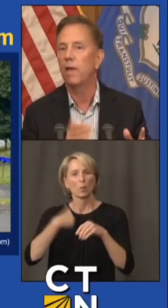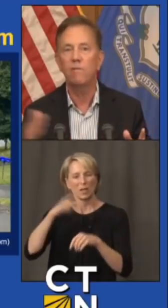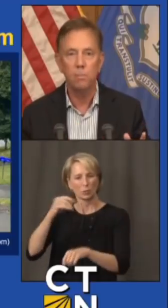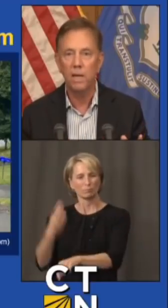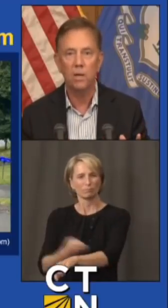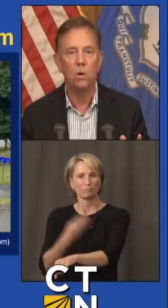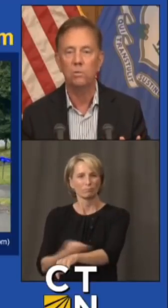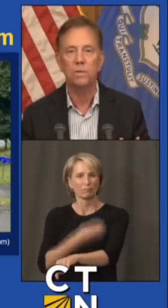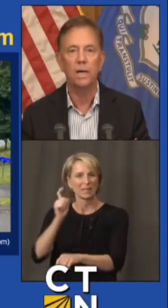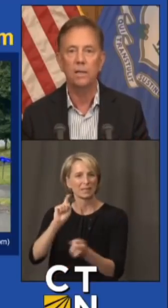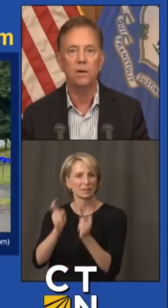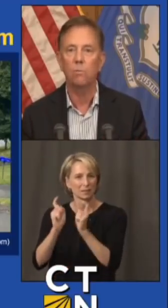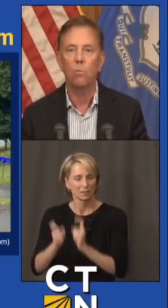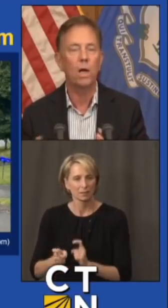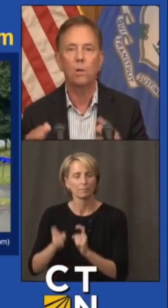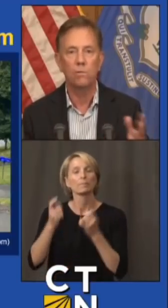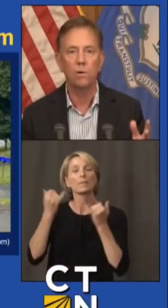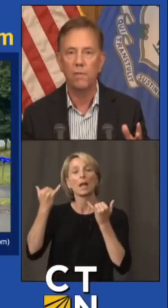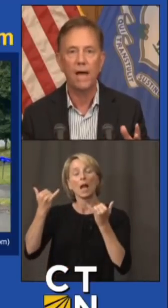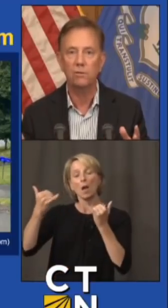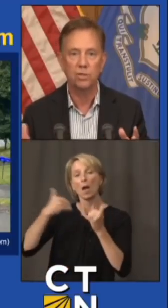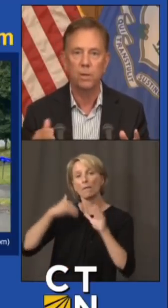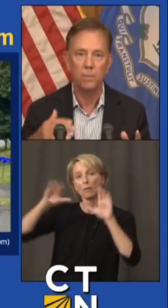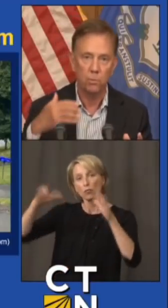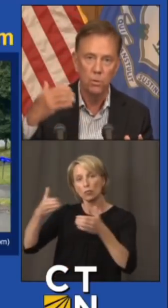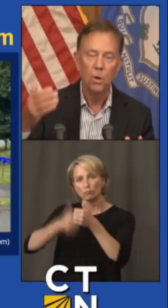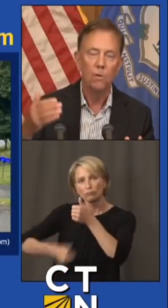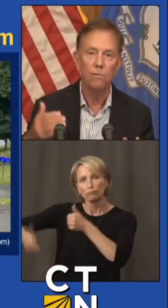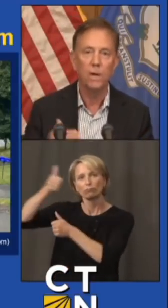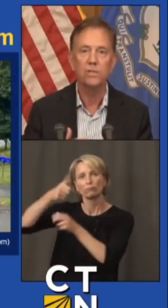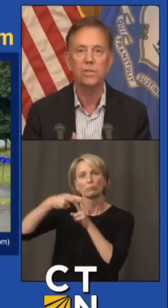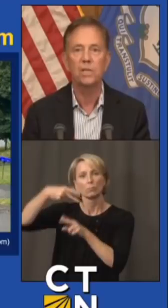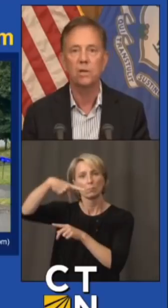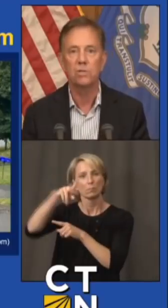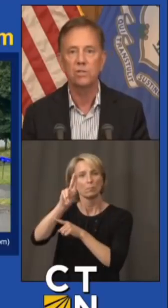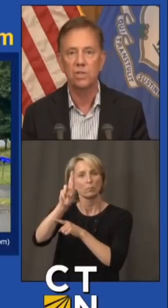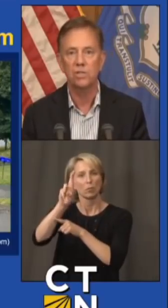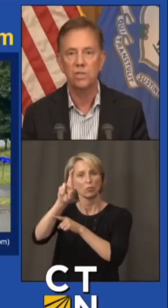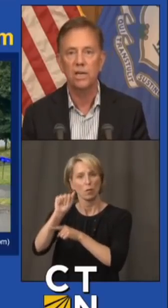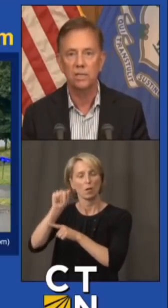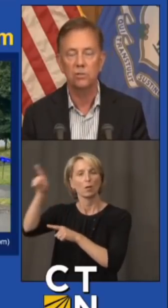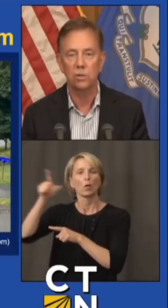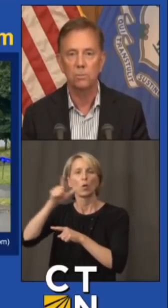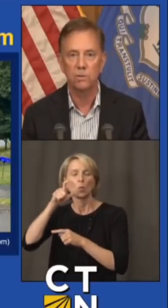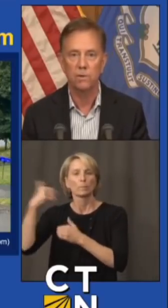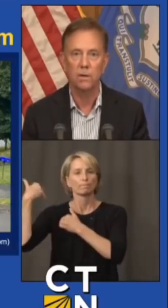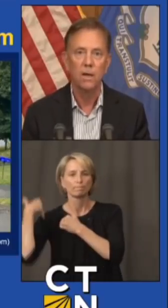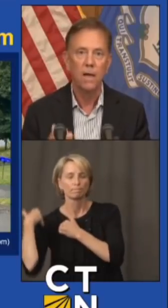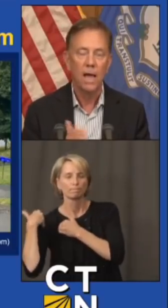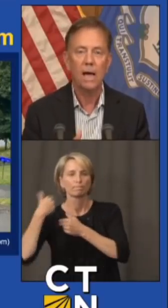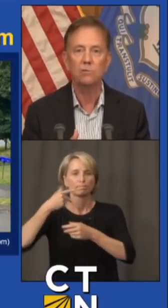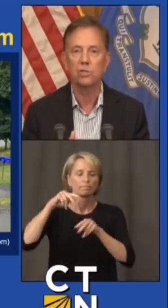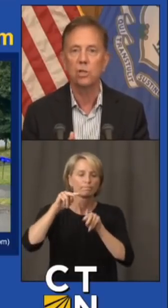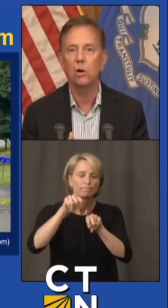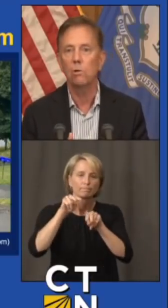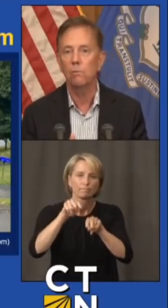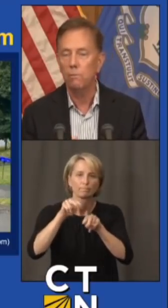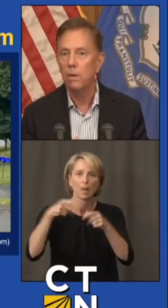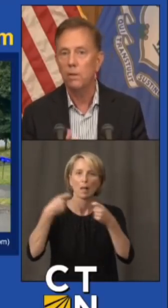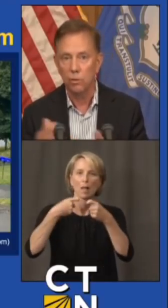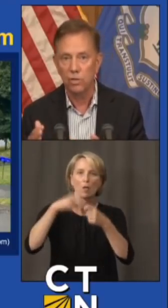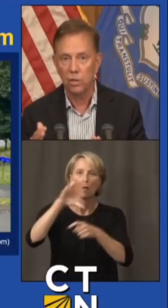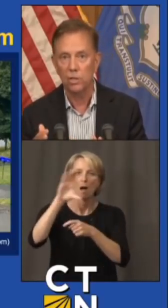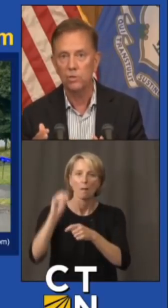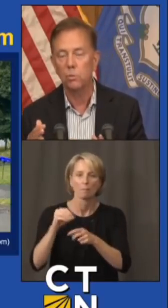now. They've been meeting all day. There are well over 1,000 people voicing their discontent in terms of how